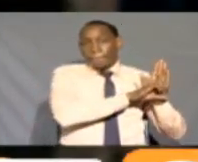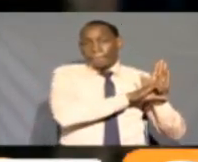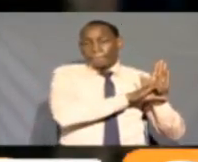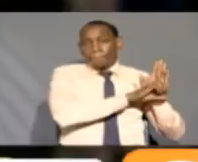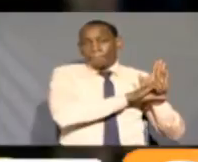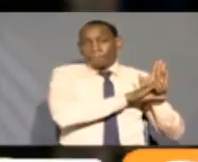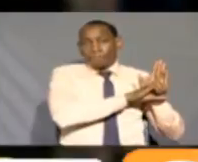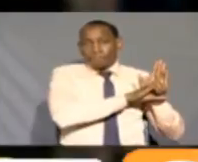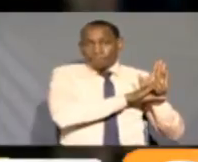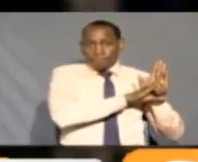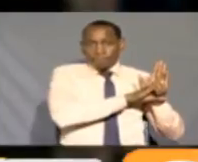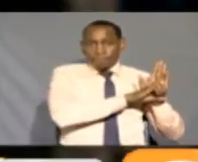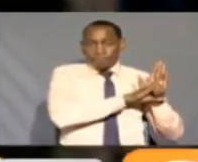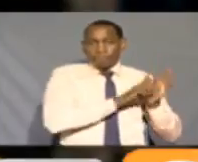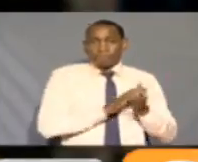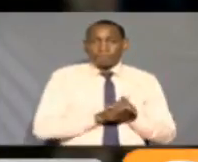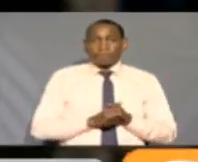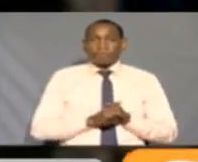proof of